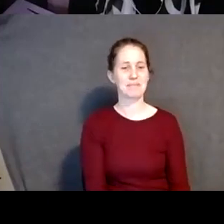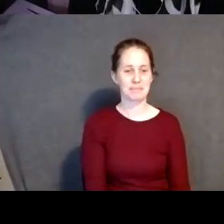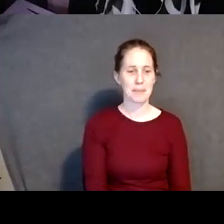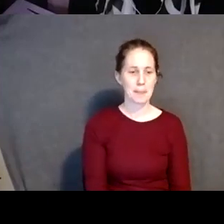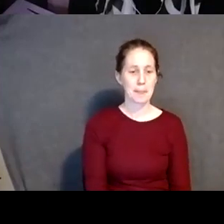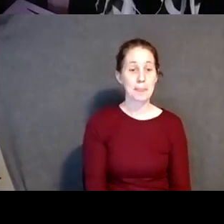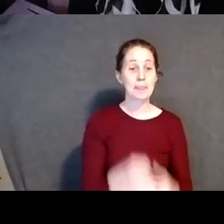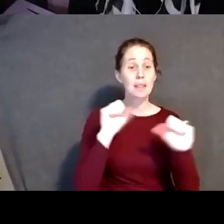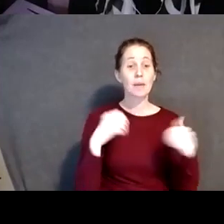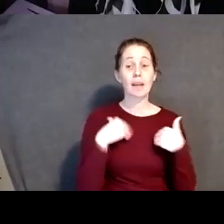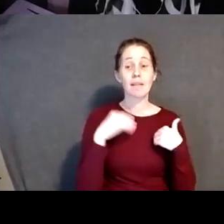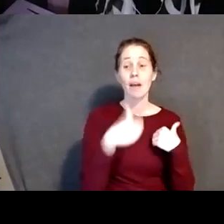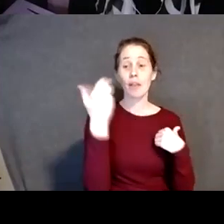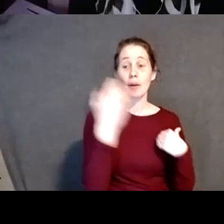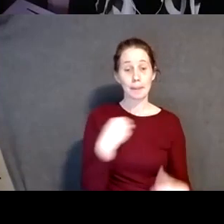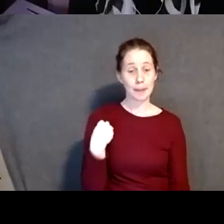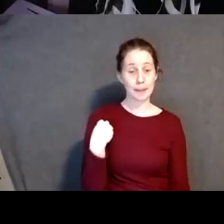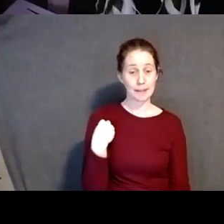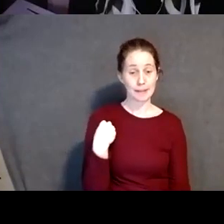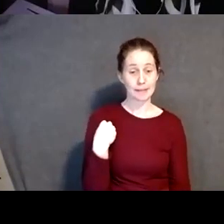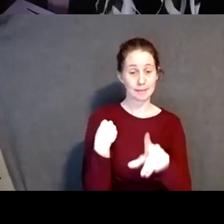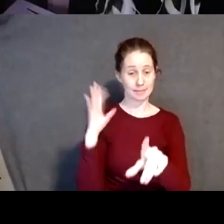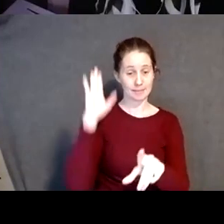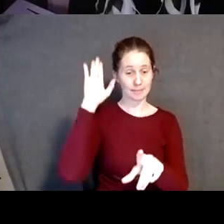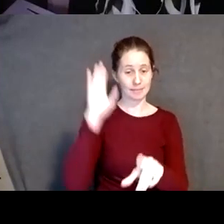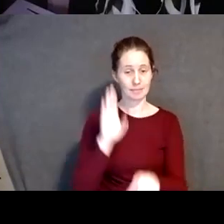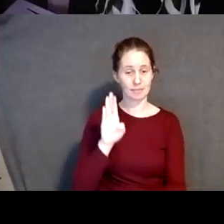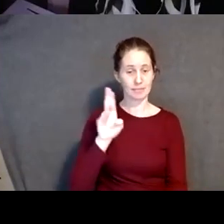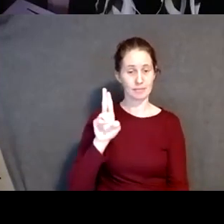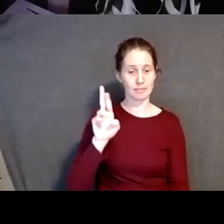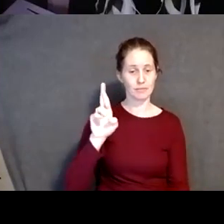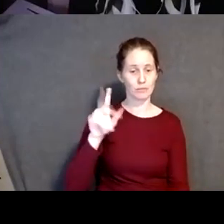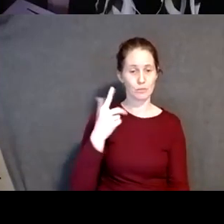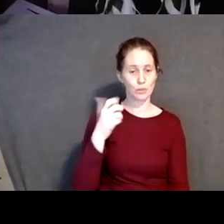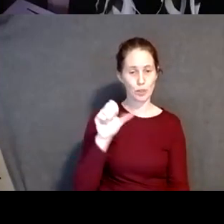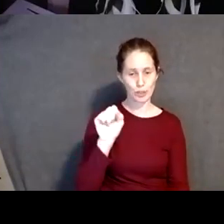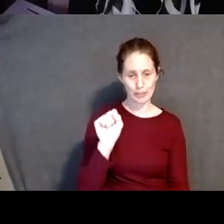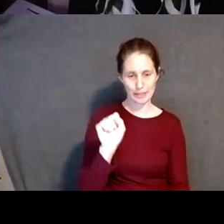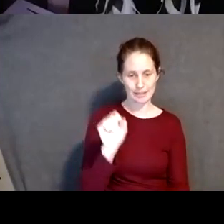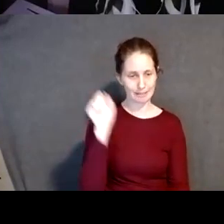any other members? Madam President. Yes, Councilman.